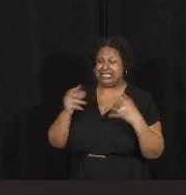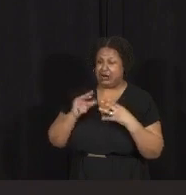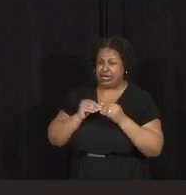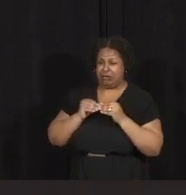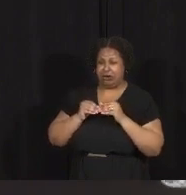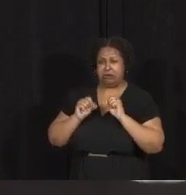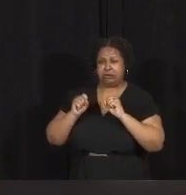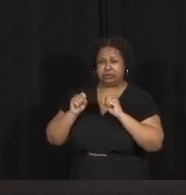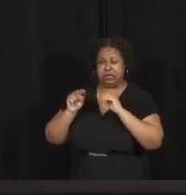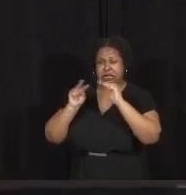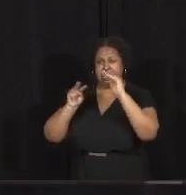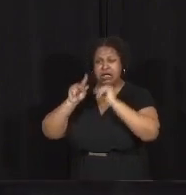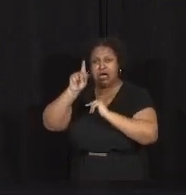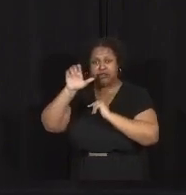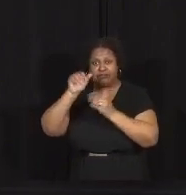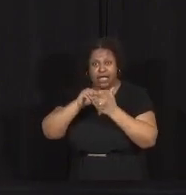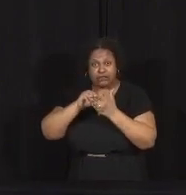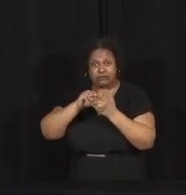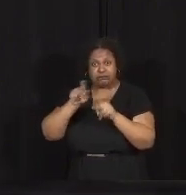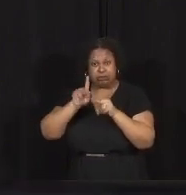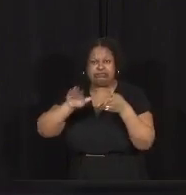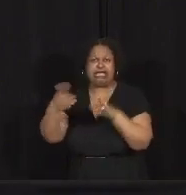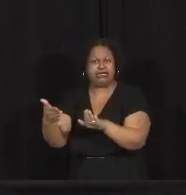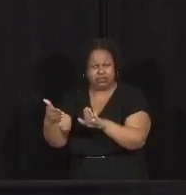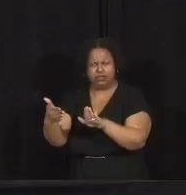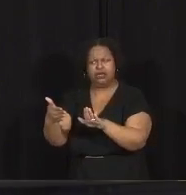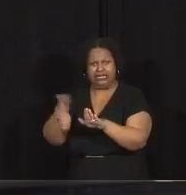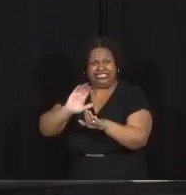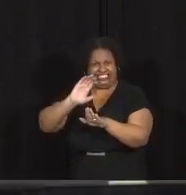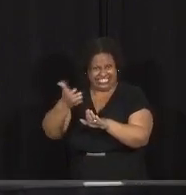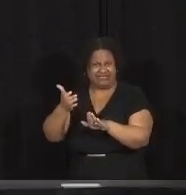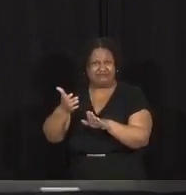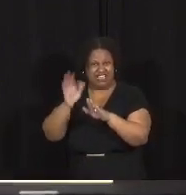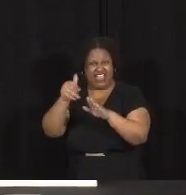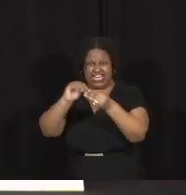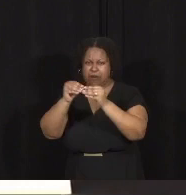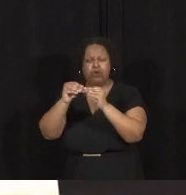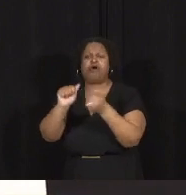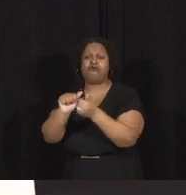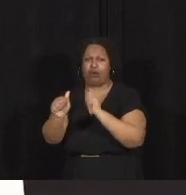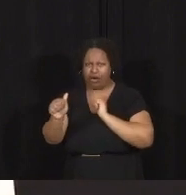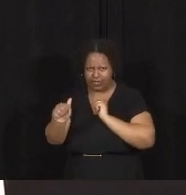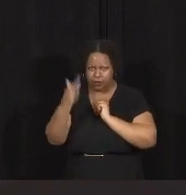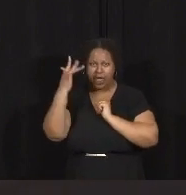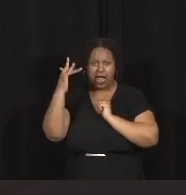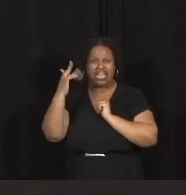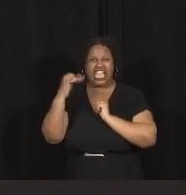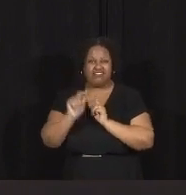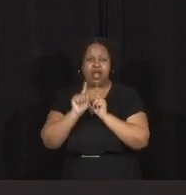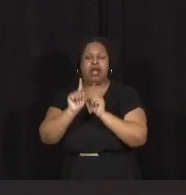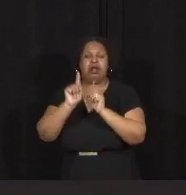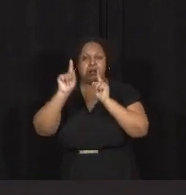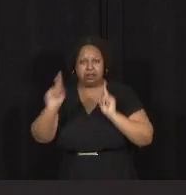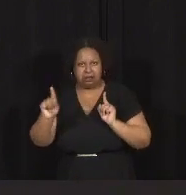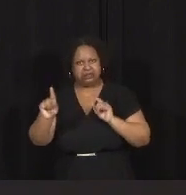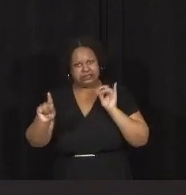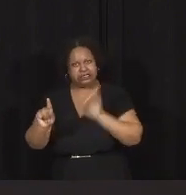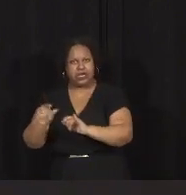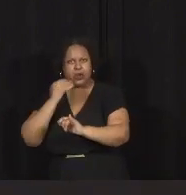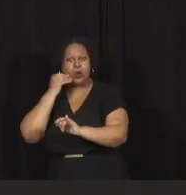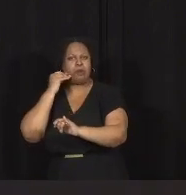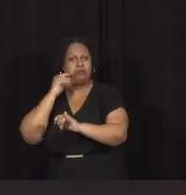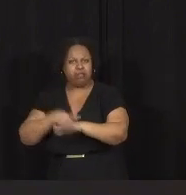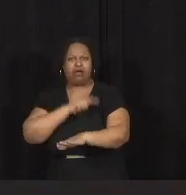avoided through full social distancing measures for a long time. I'm wondering, are you aware of any jurisdiction that